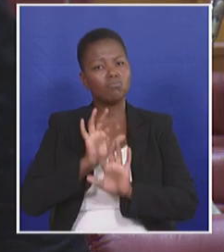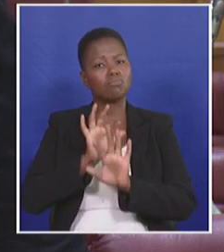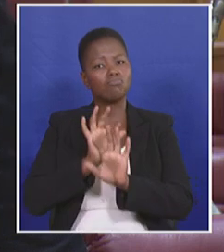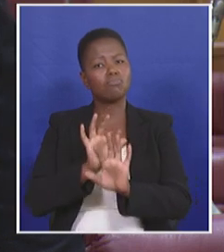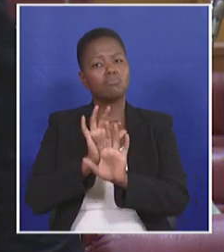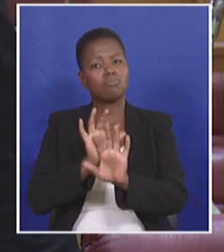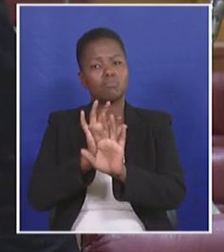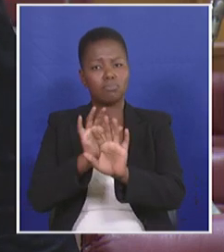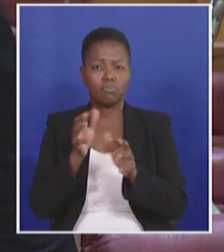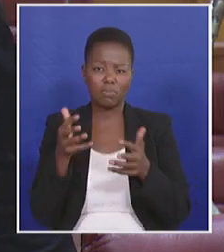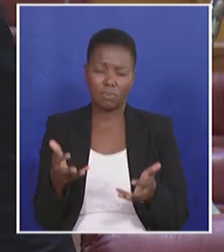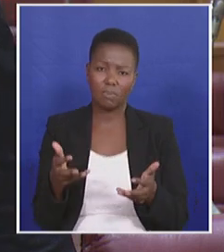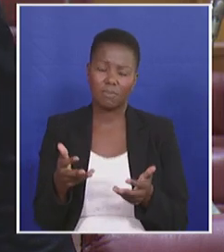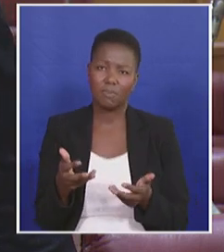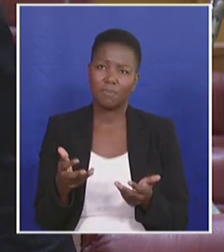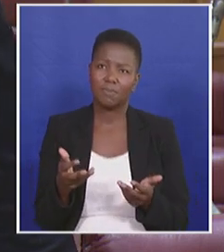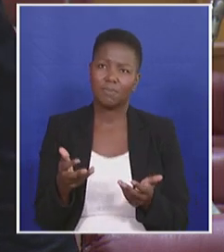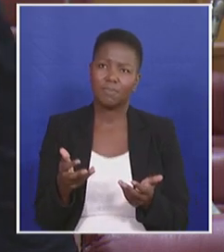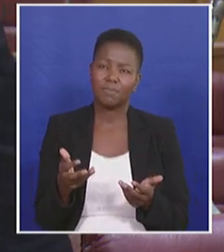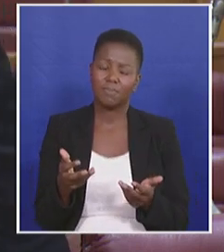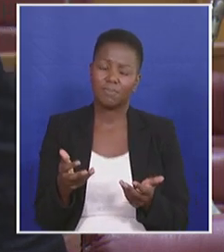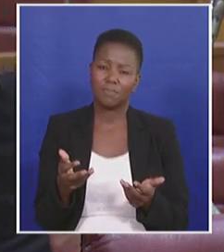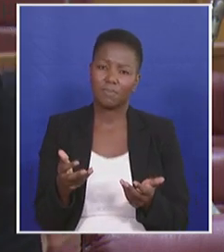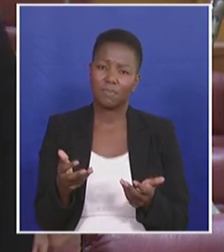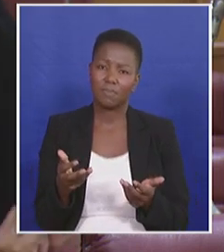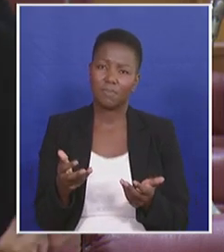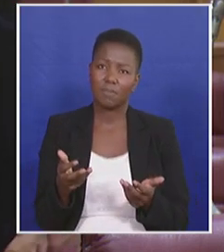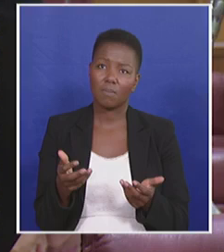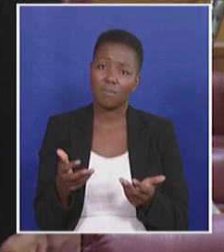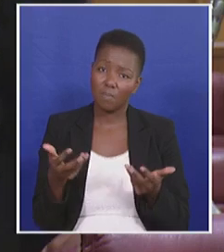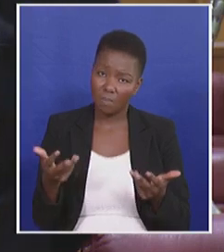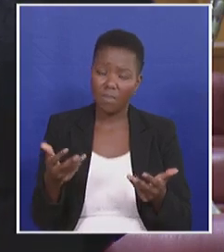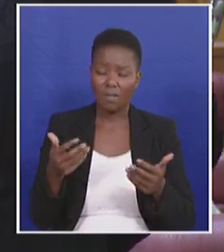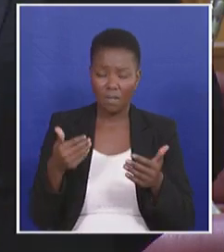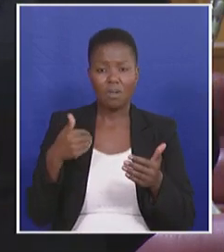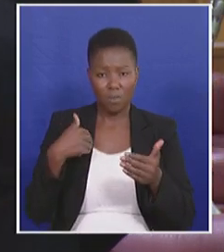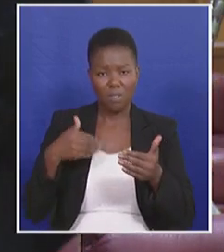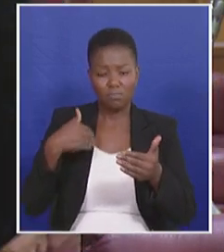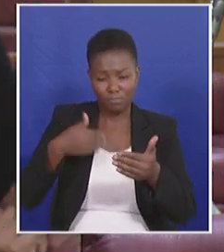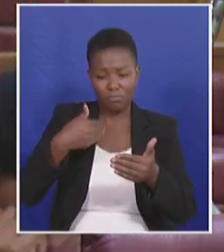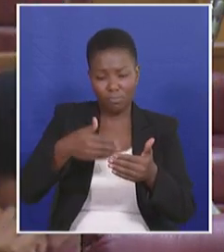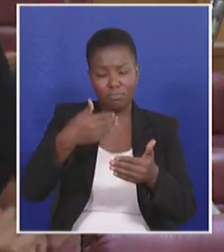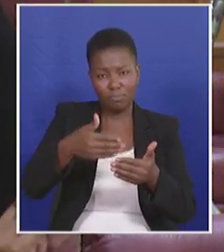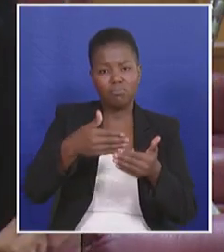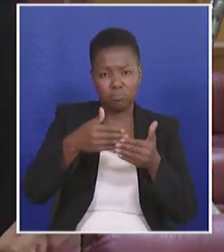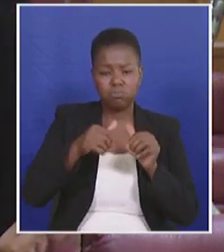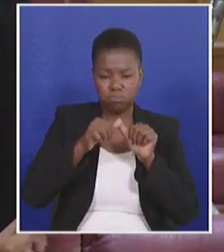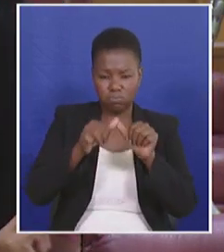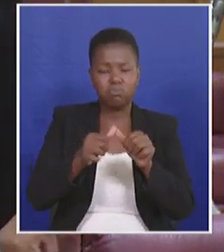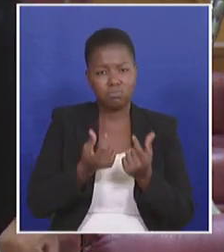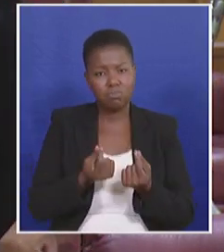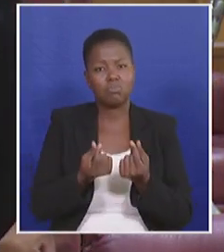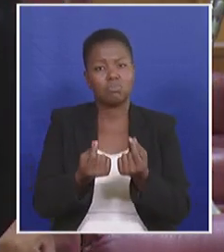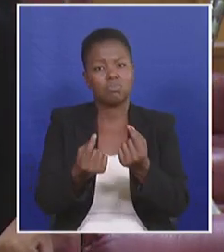public order and so forth. Now, it's an ongoing kind of matter. For an